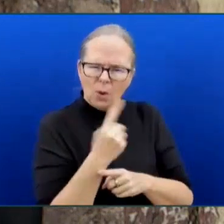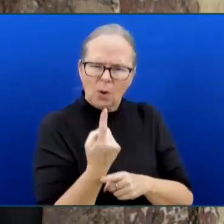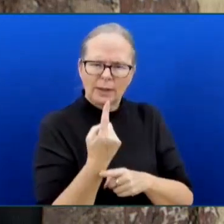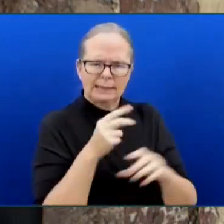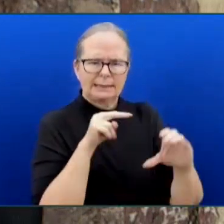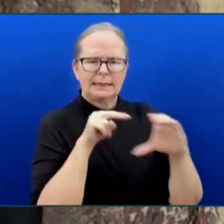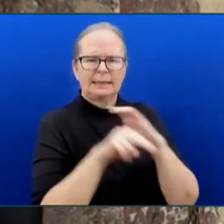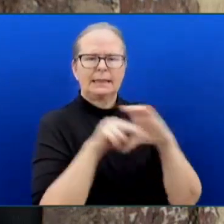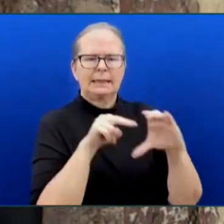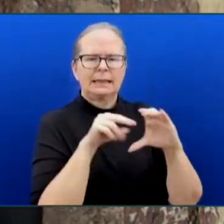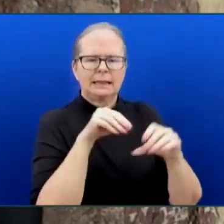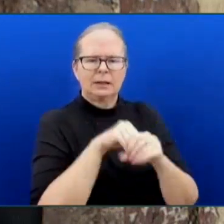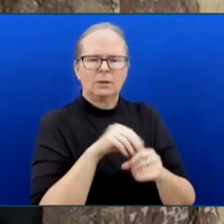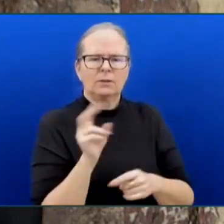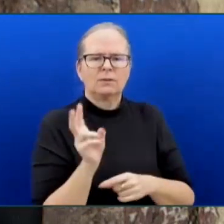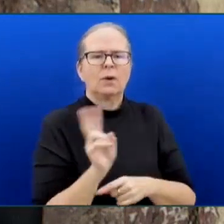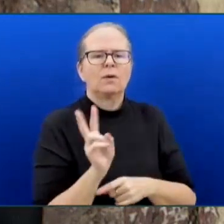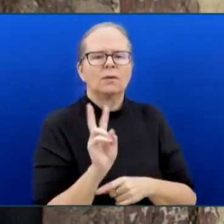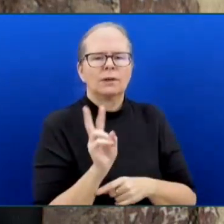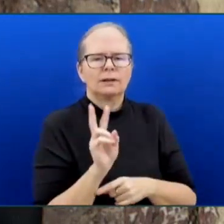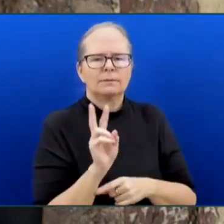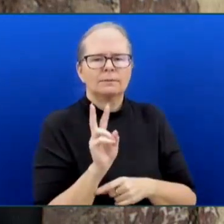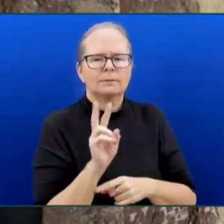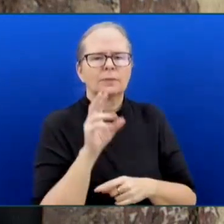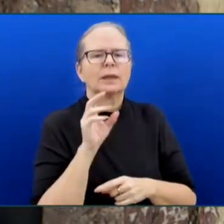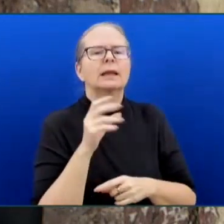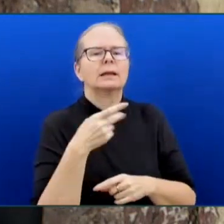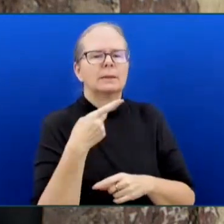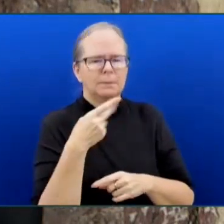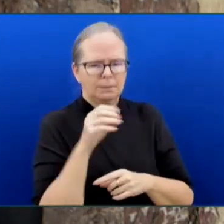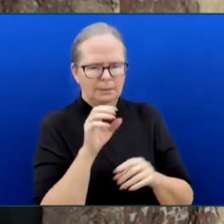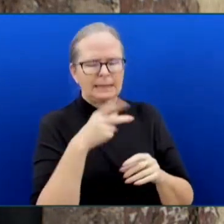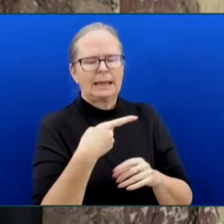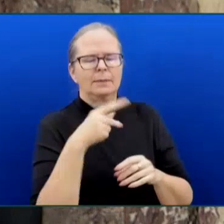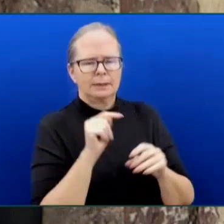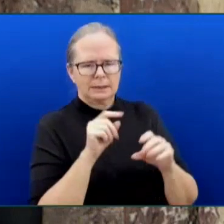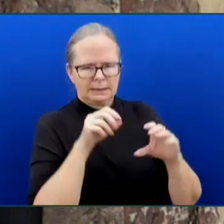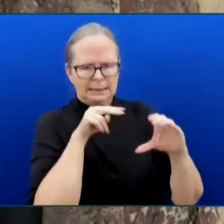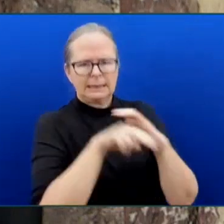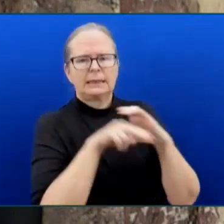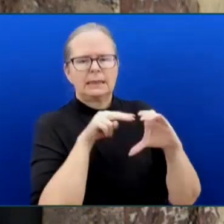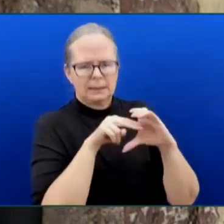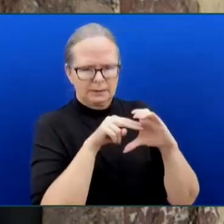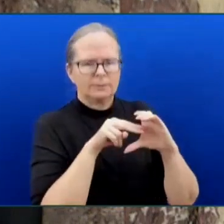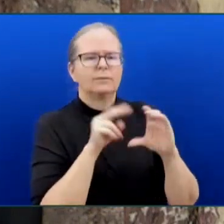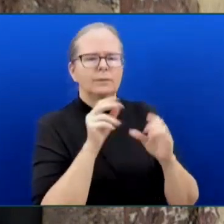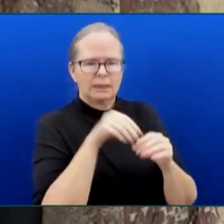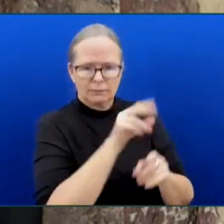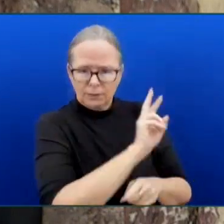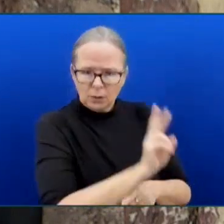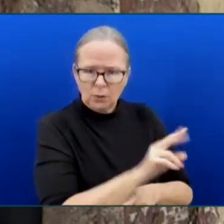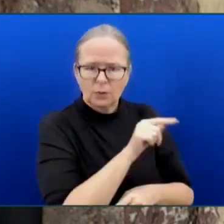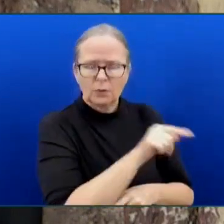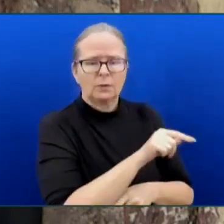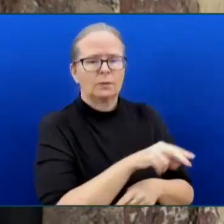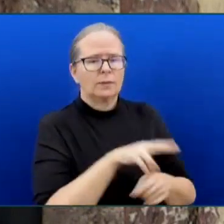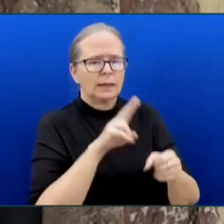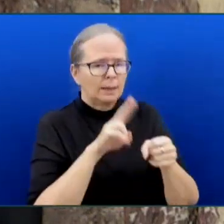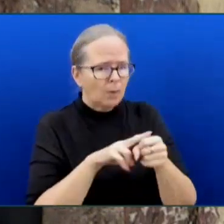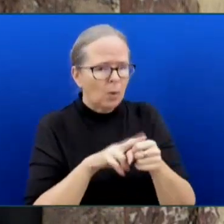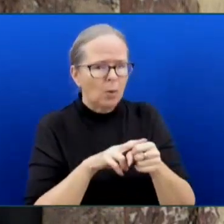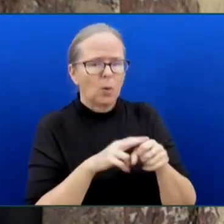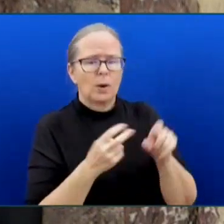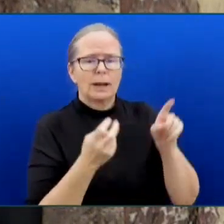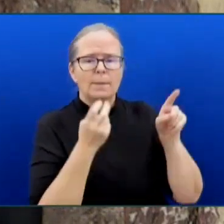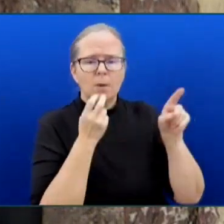We're adding in multiple other communities as we add cancer centres in Nanaimo and in Kamloops and in Burnaby and in